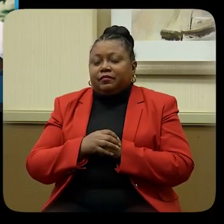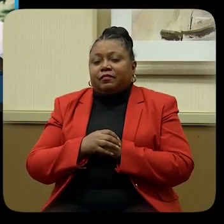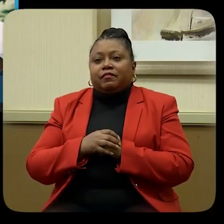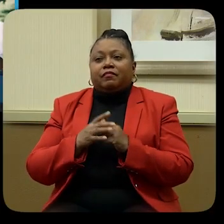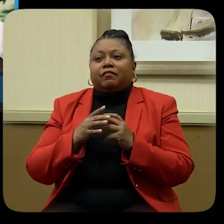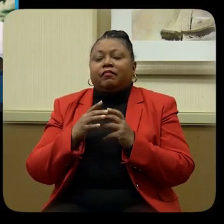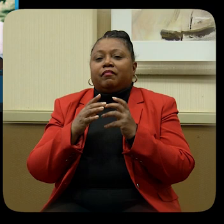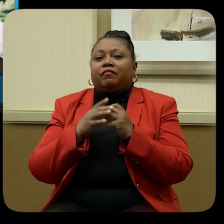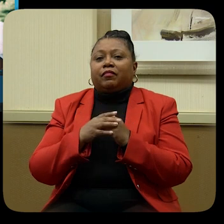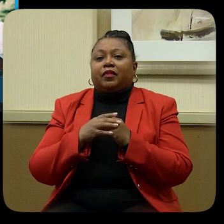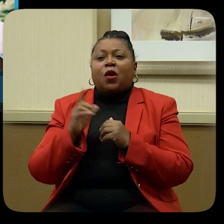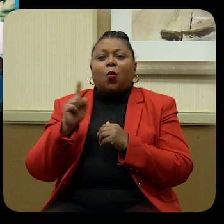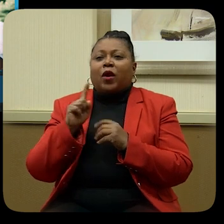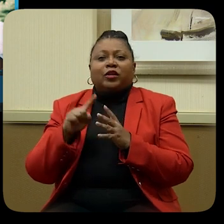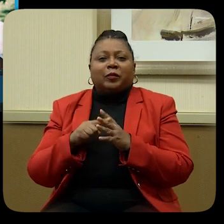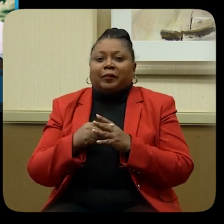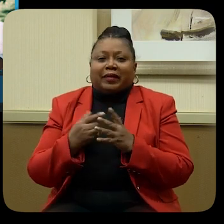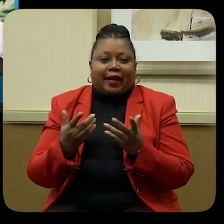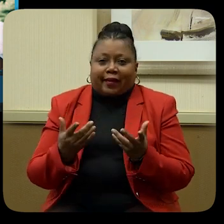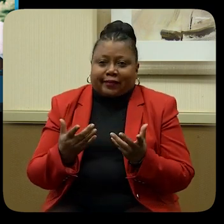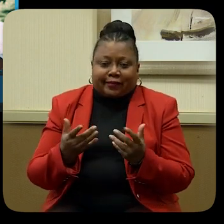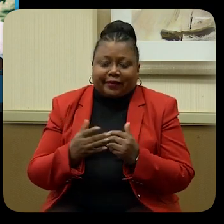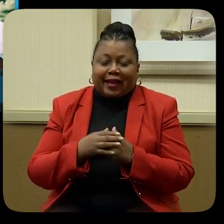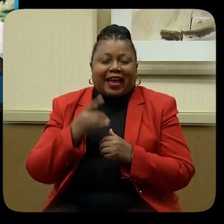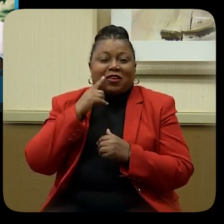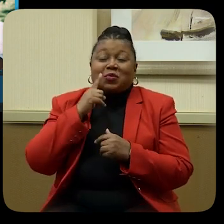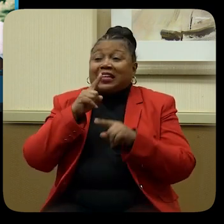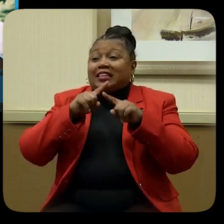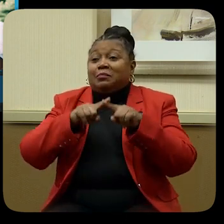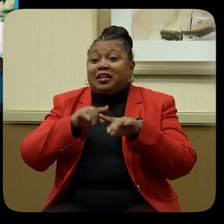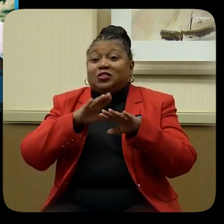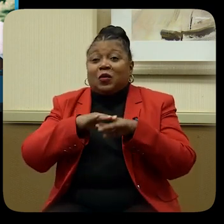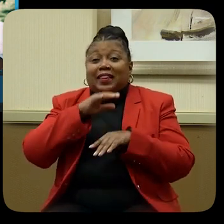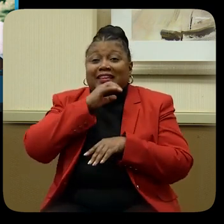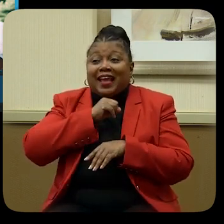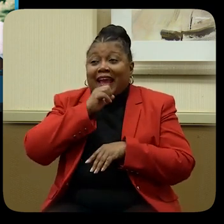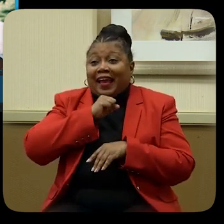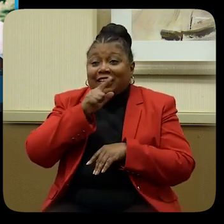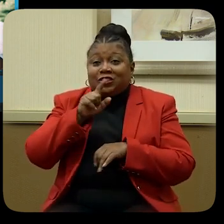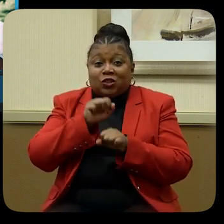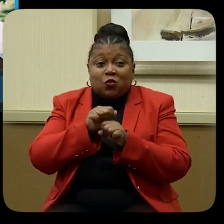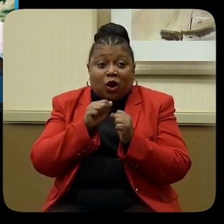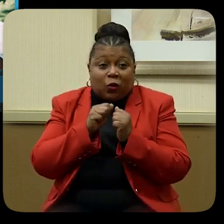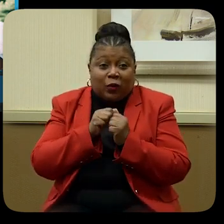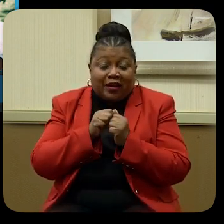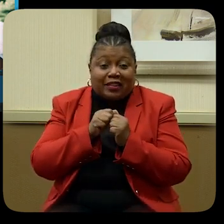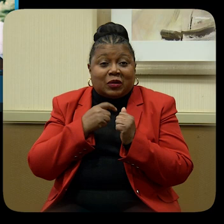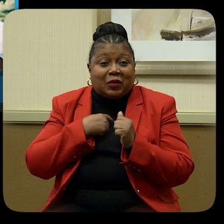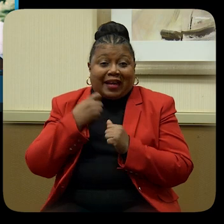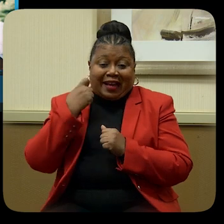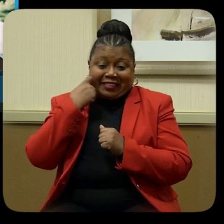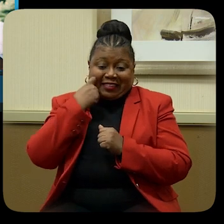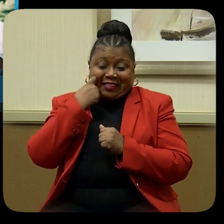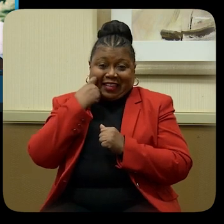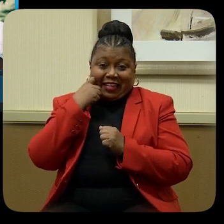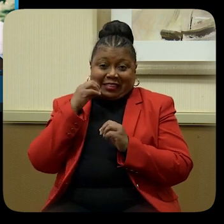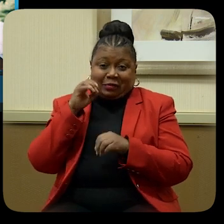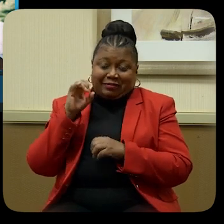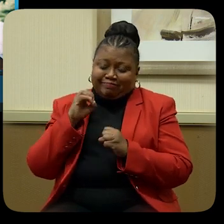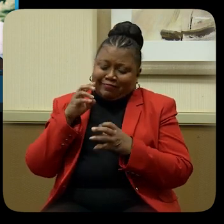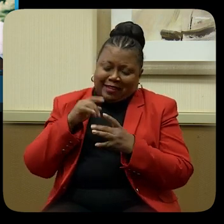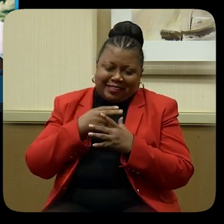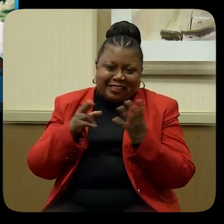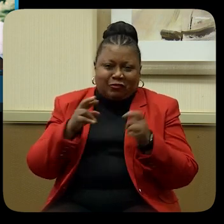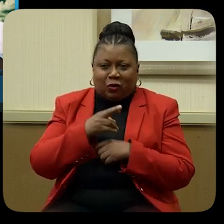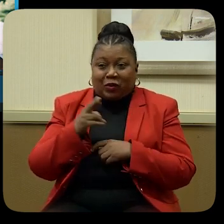So, okay, where do we begin? It really depends on the age that you work with, but I've just put a ton of